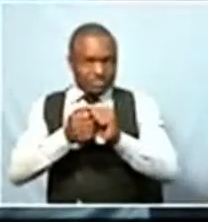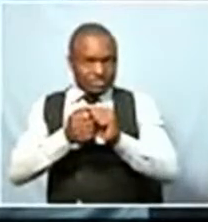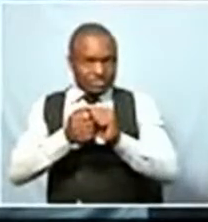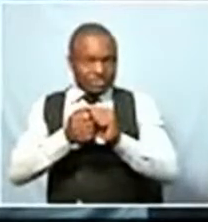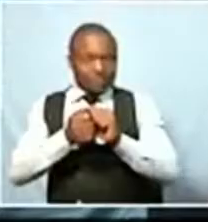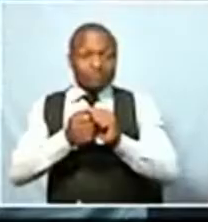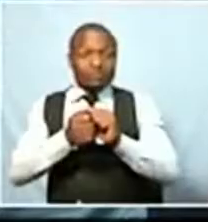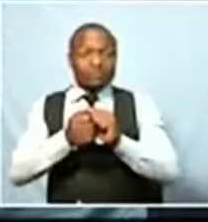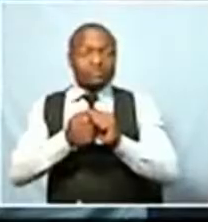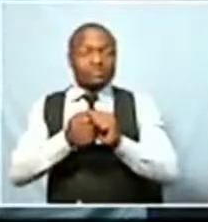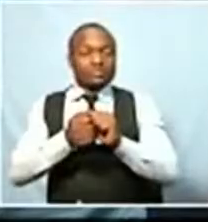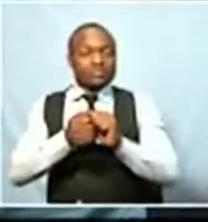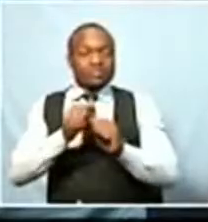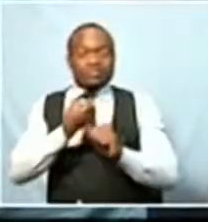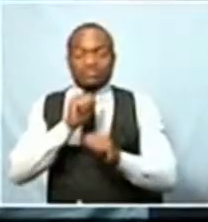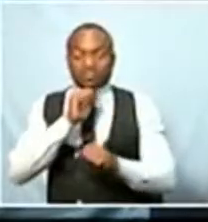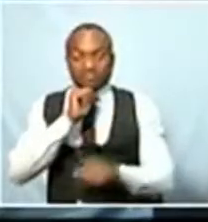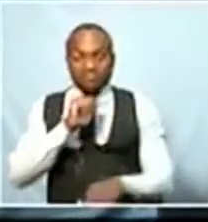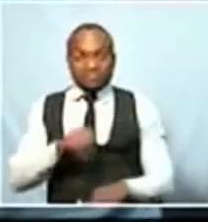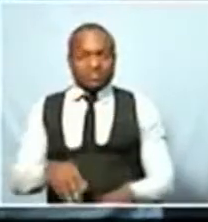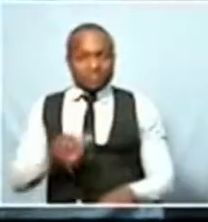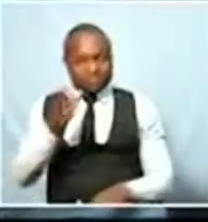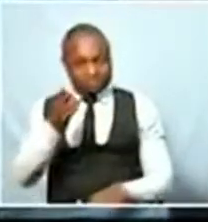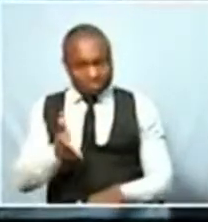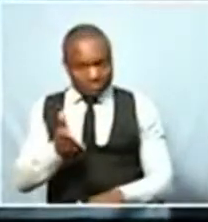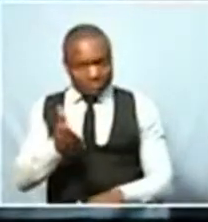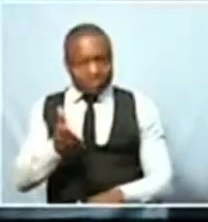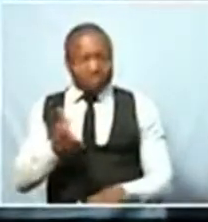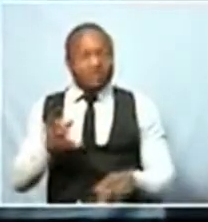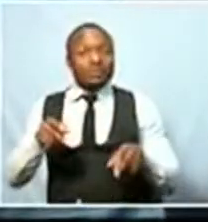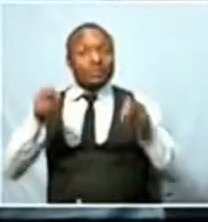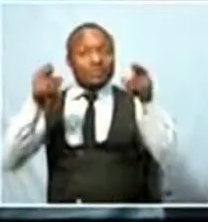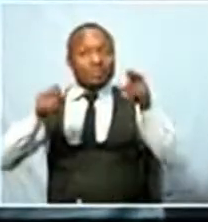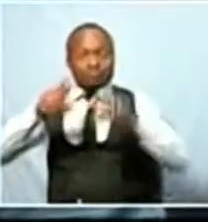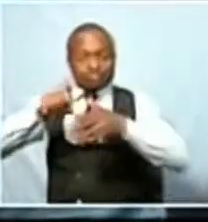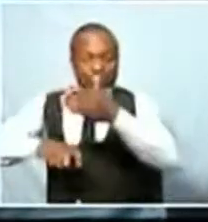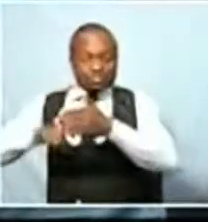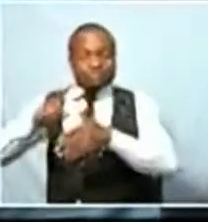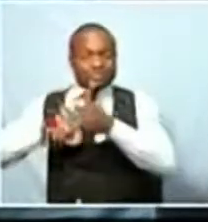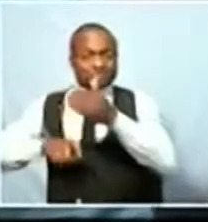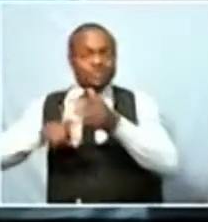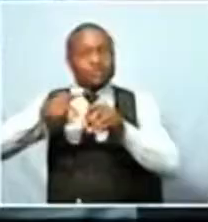very old, resulting in high maintenance costs.